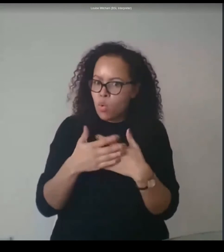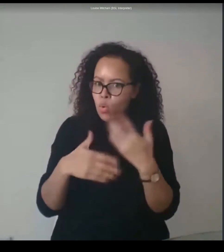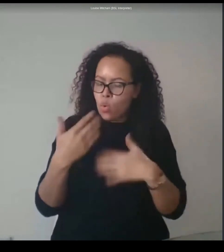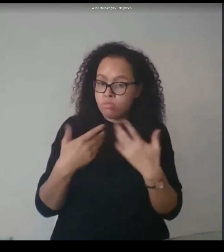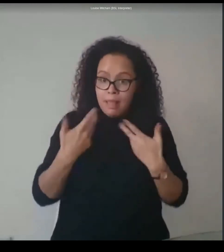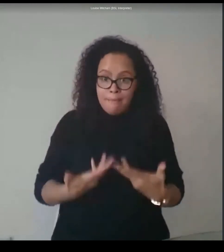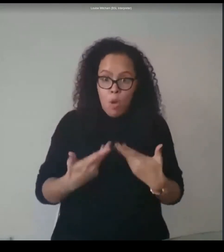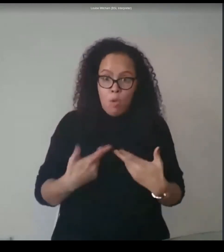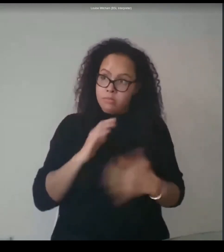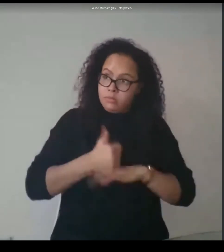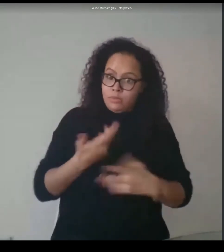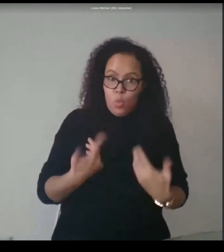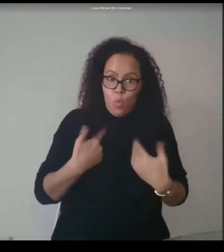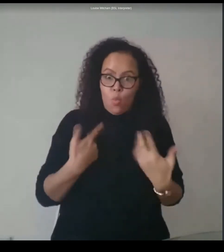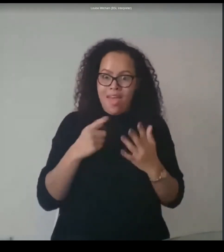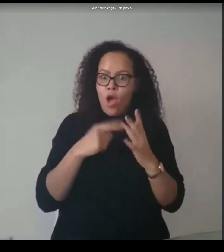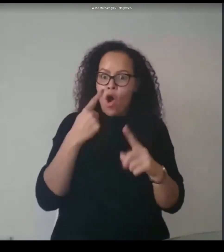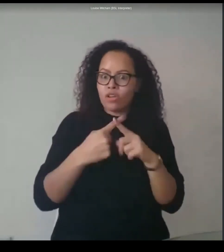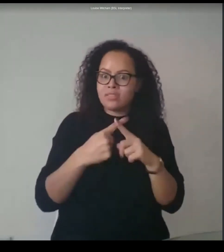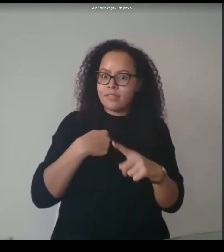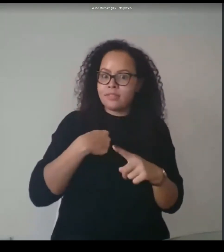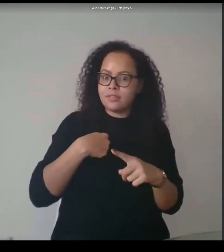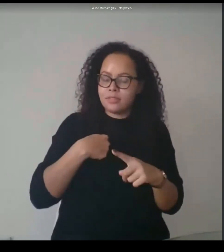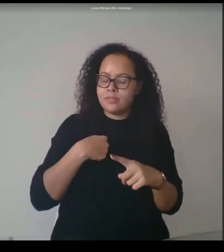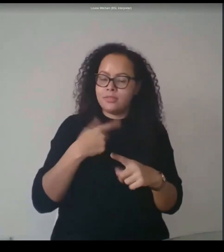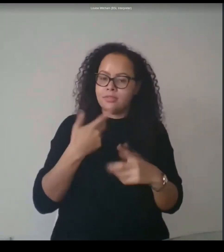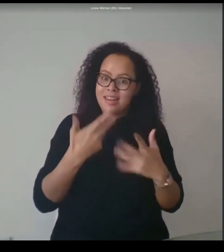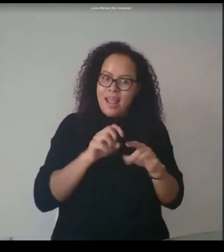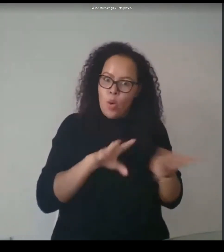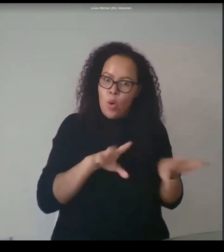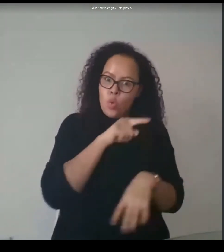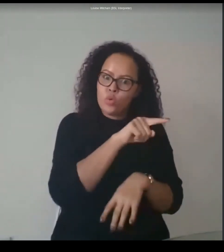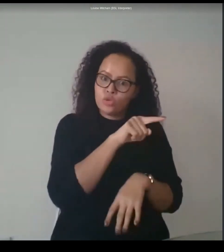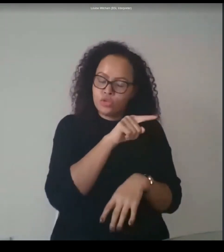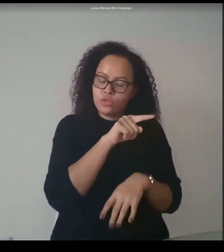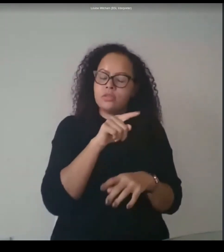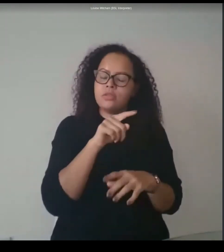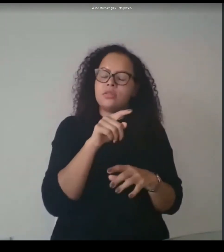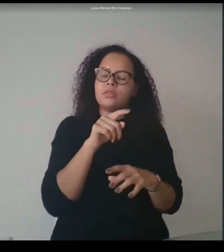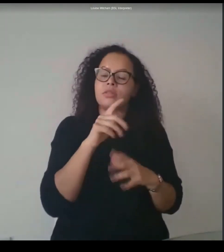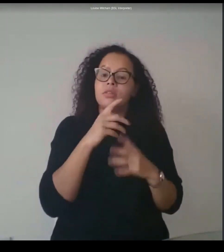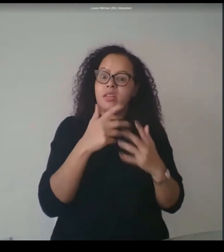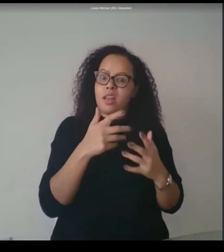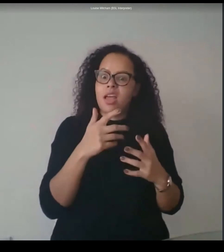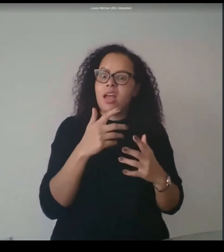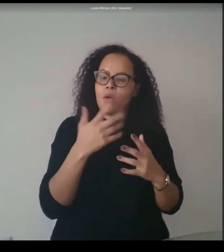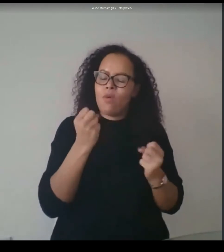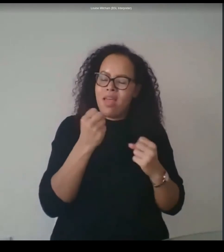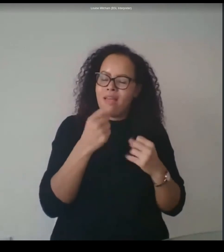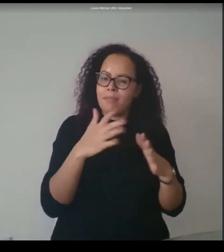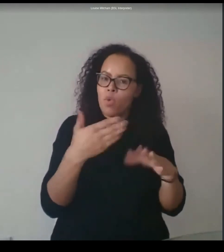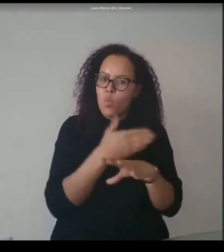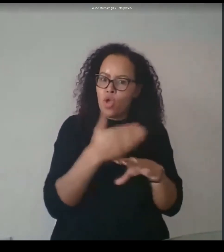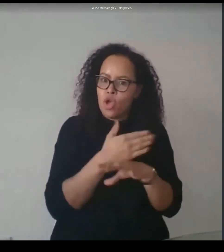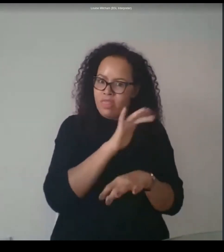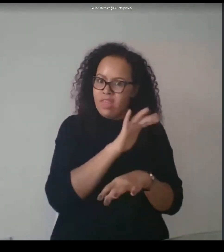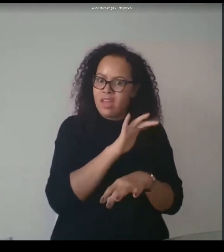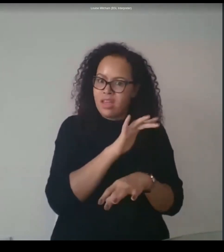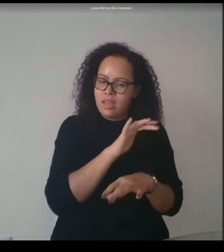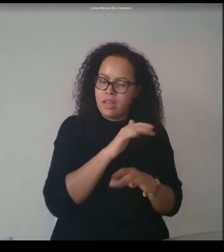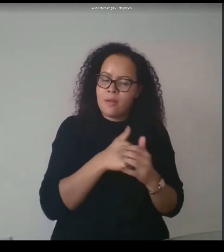Oxfordshire because as part of going live here, we're doing some work with some in Vale. We're doing some